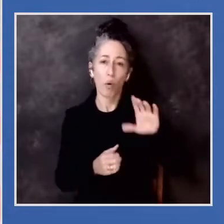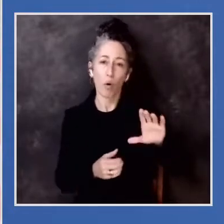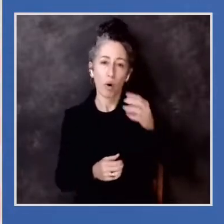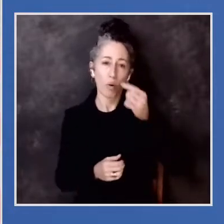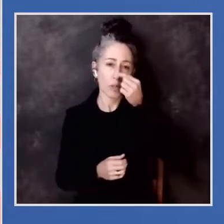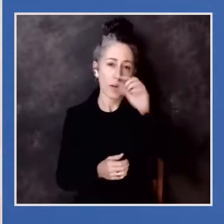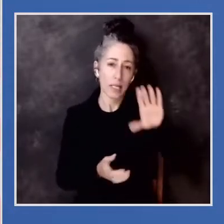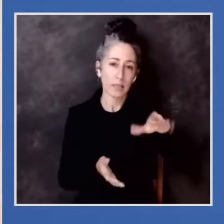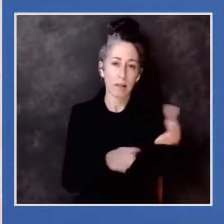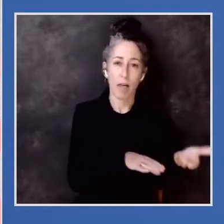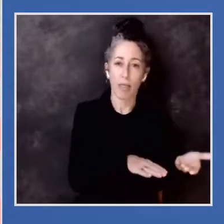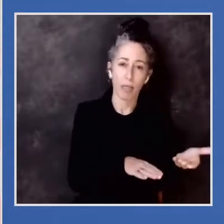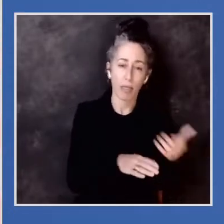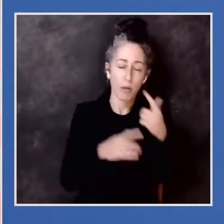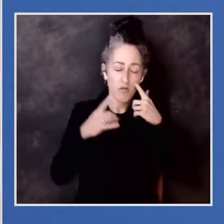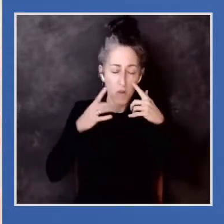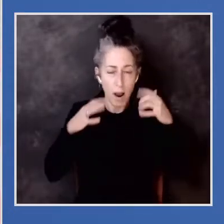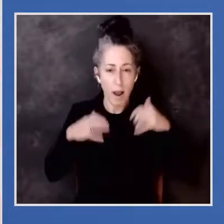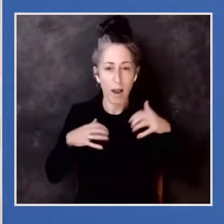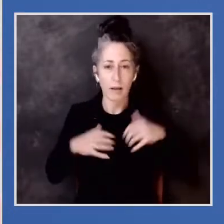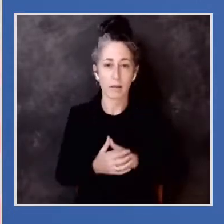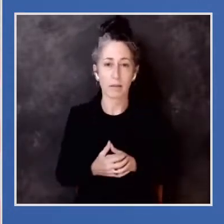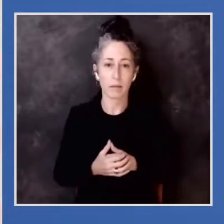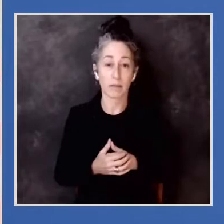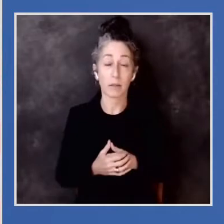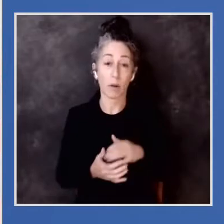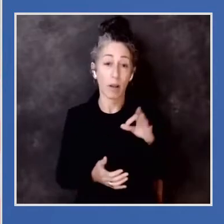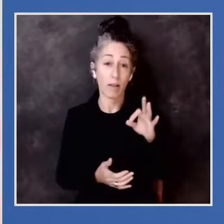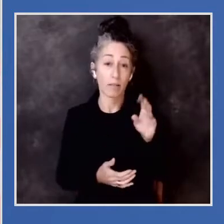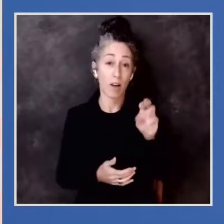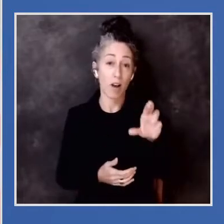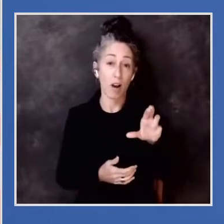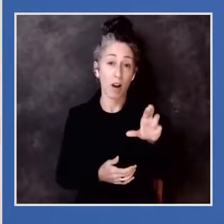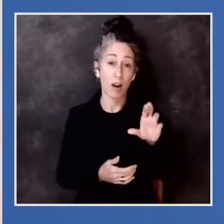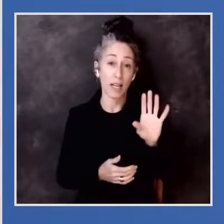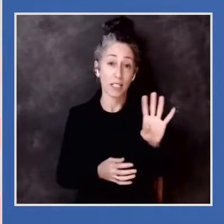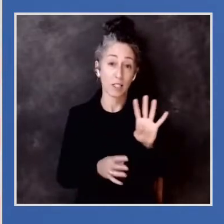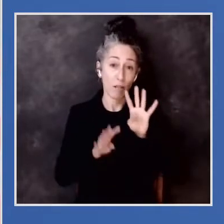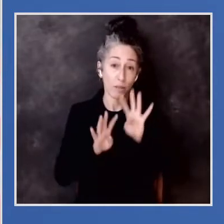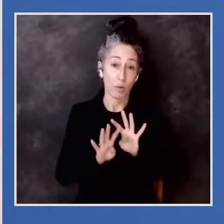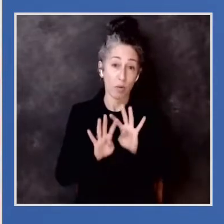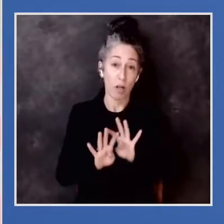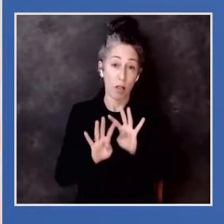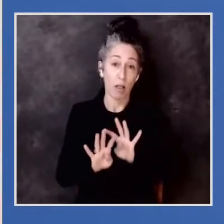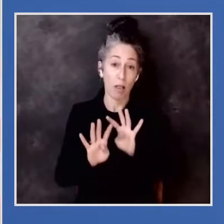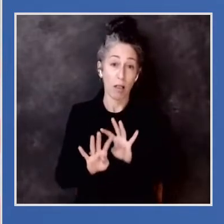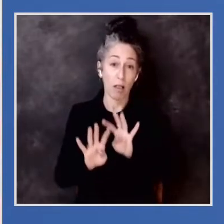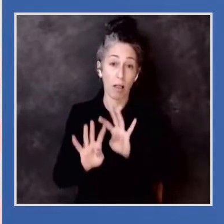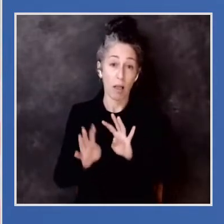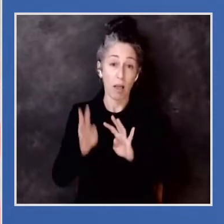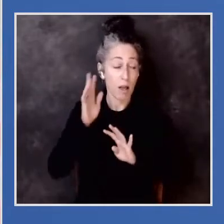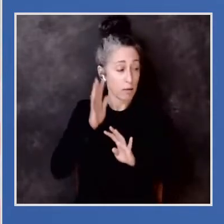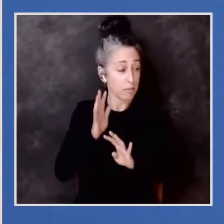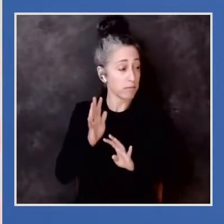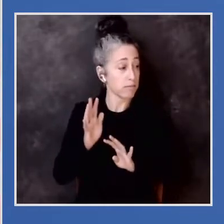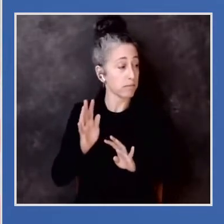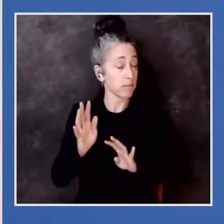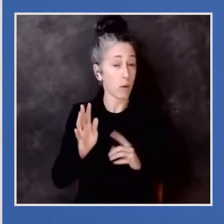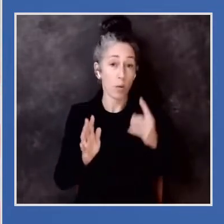told that when Franklin Delano Roosevelt's funeral procession went by, a man collapsed in